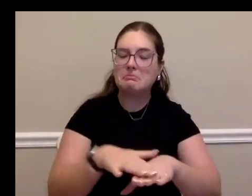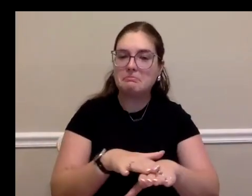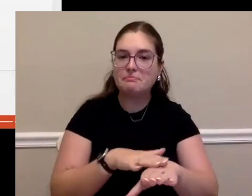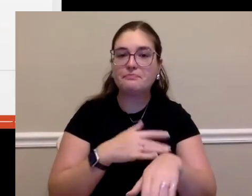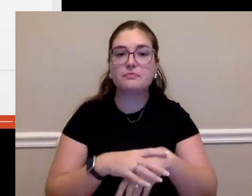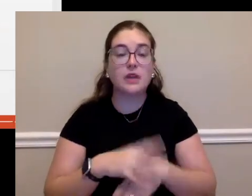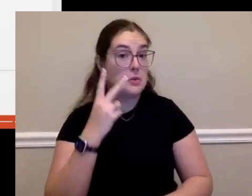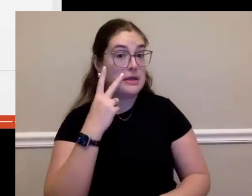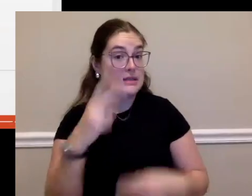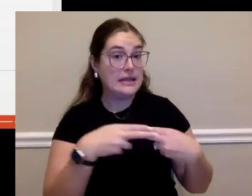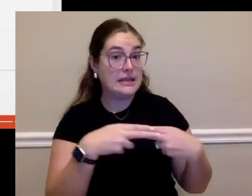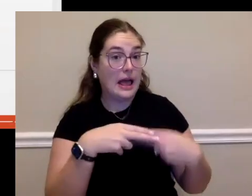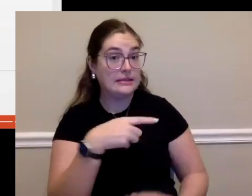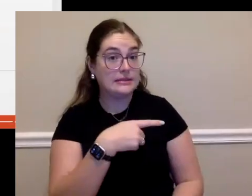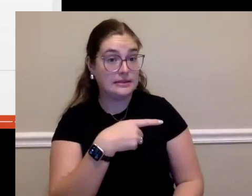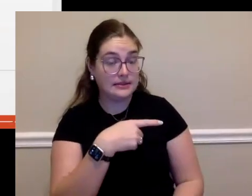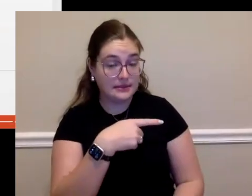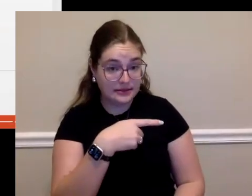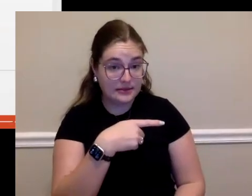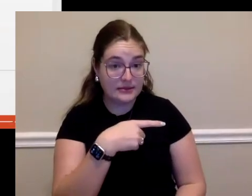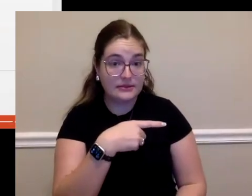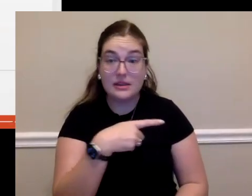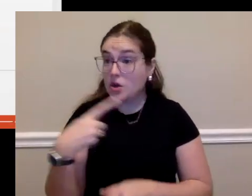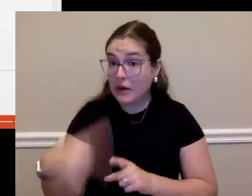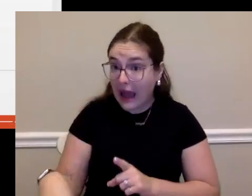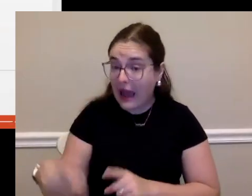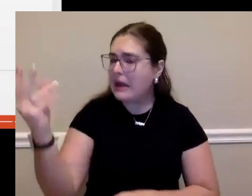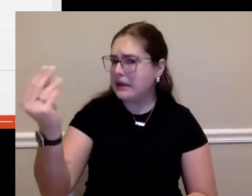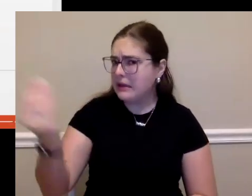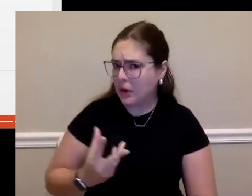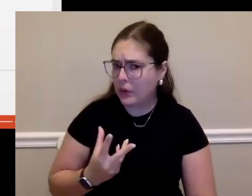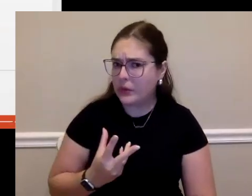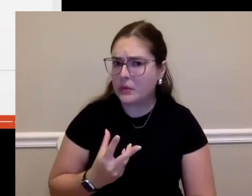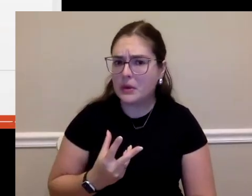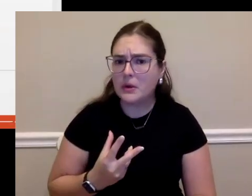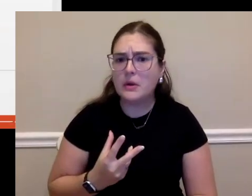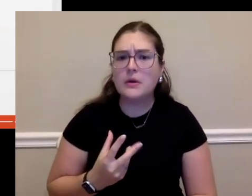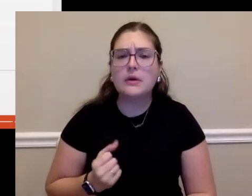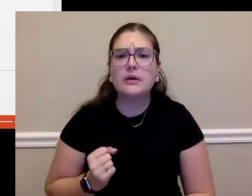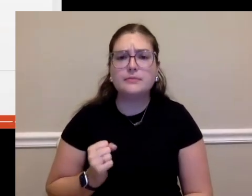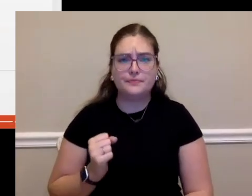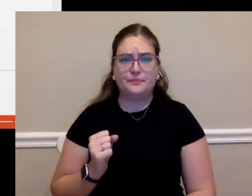my slides, and I'm sure somebody will let me know if you cannot see them.